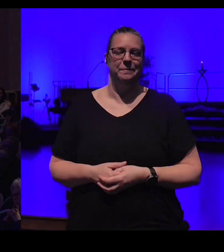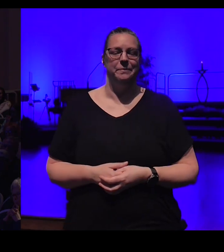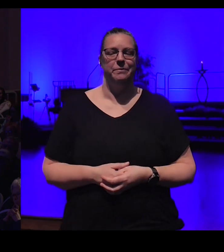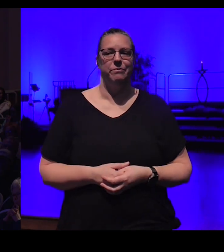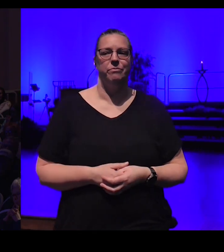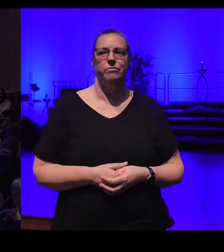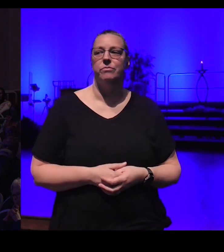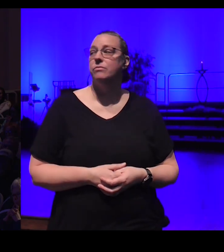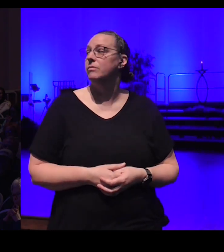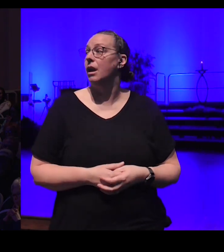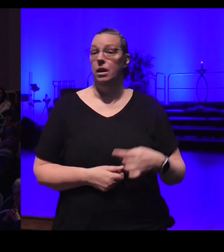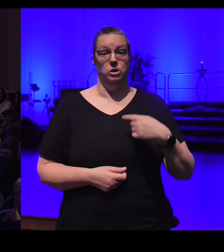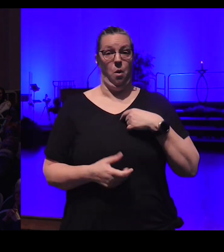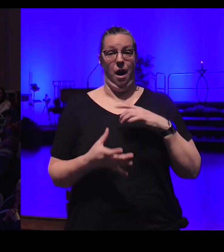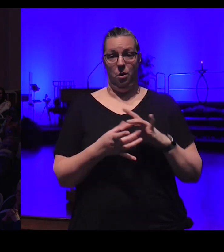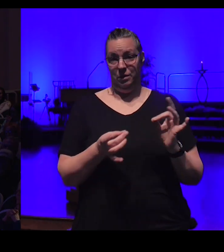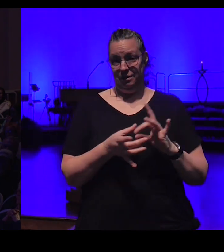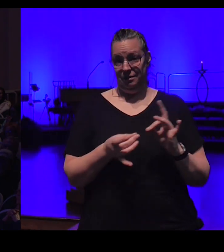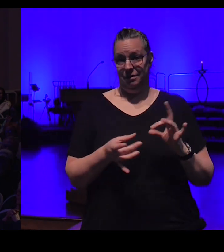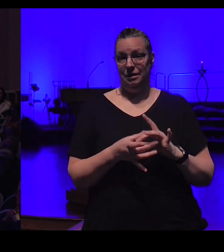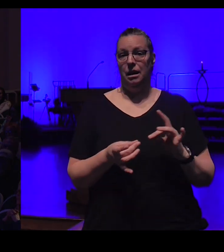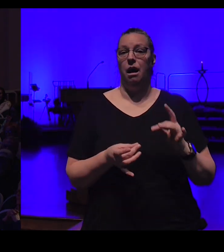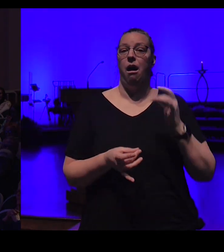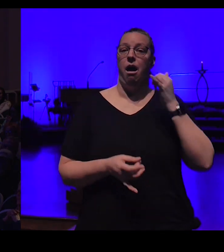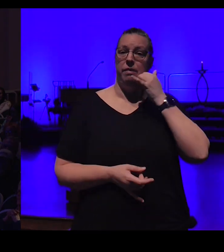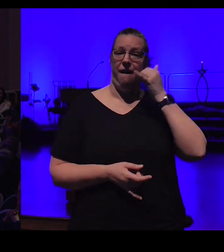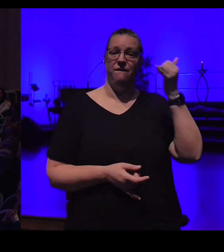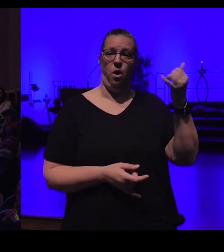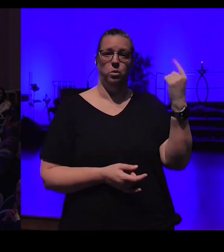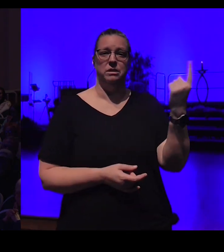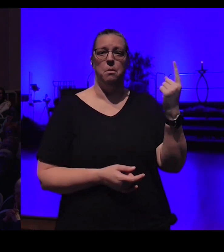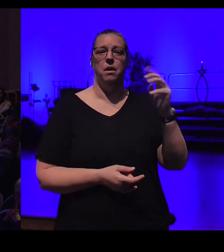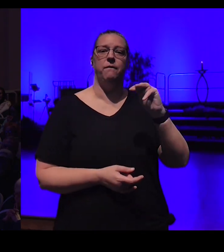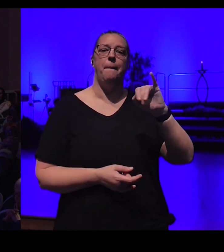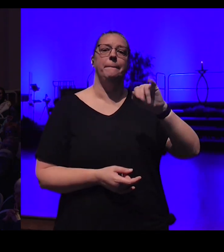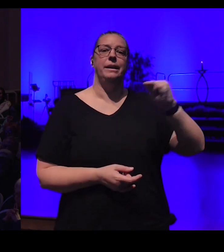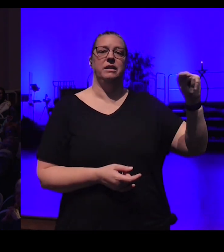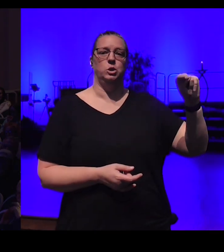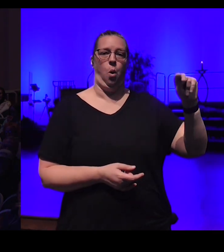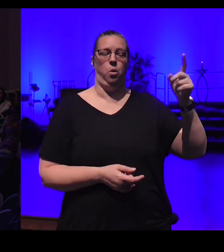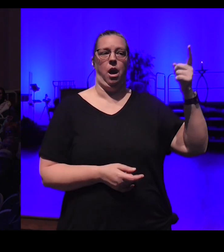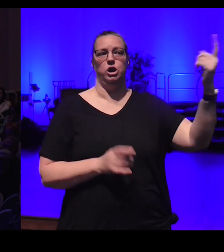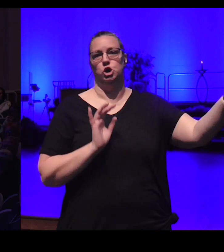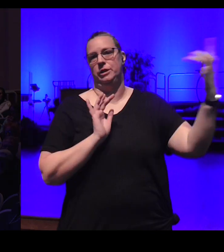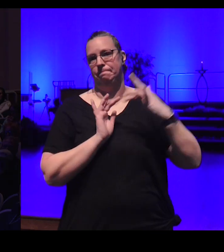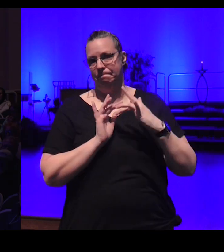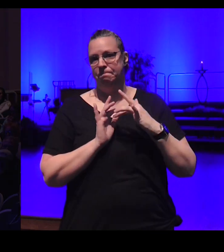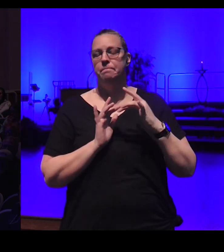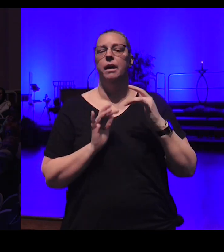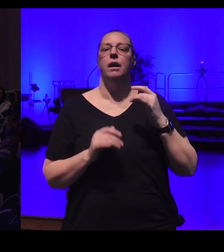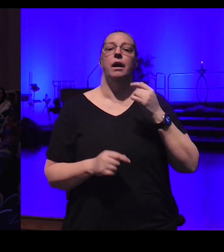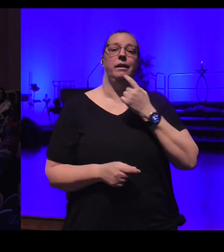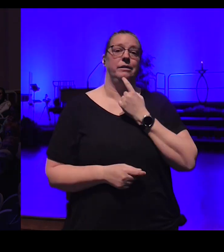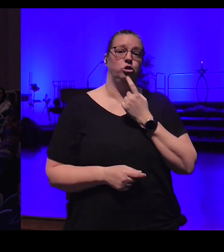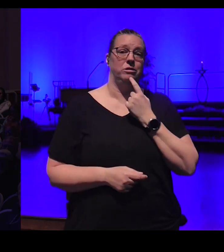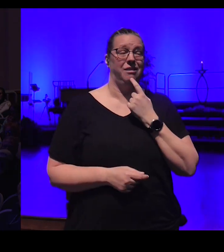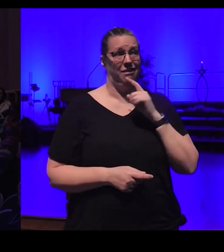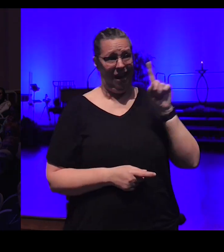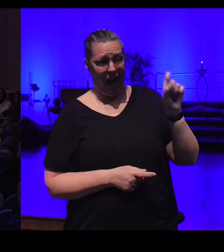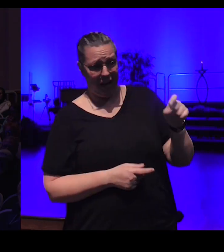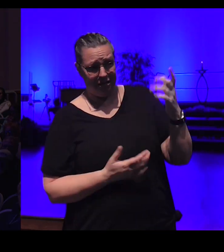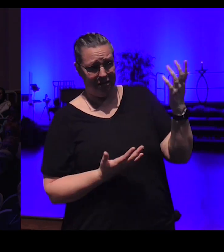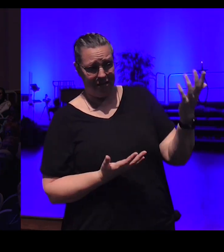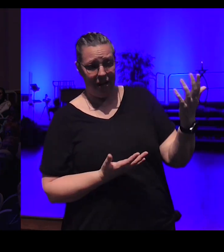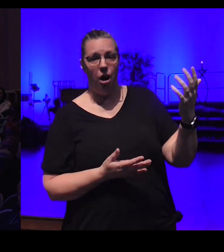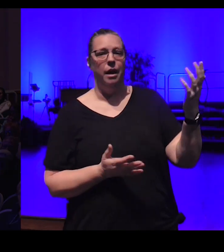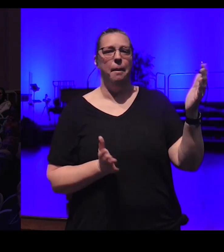was speaking with a beloved colleague in Minnesota this week. She reached out. She wanted, and when I asked her, you know, she reached